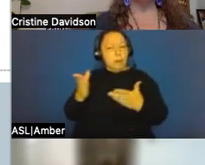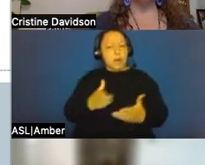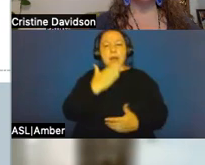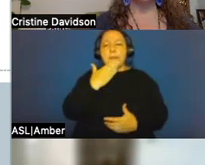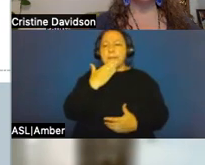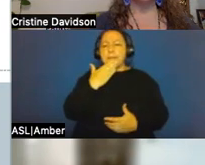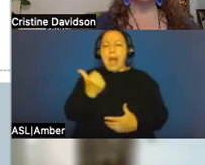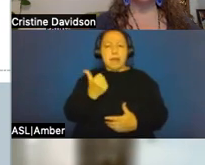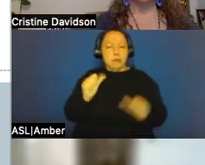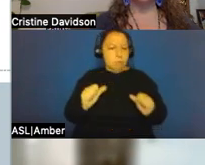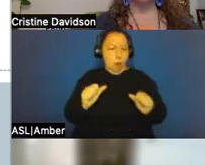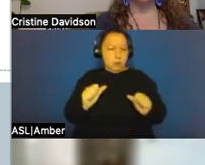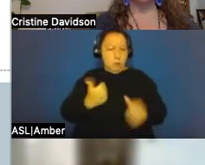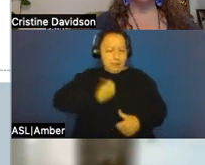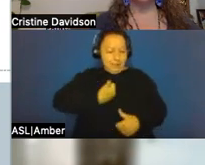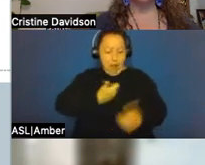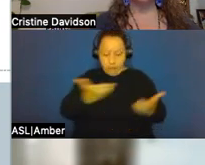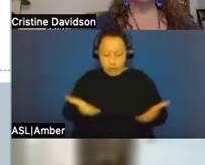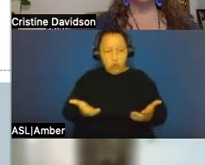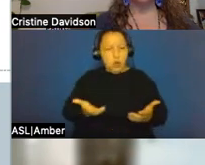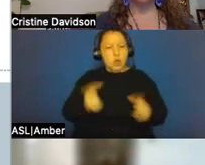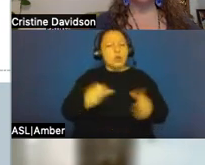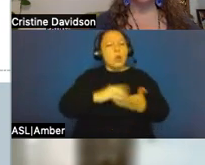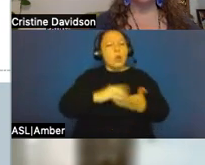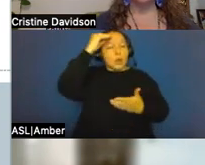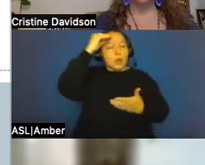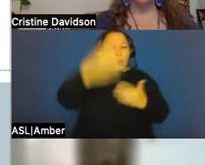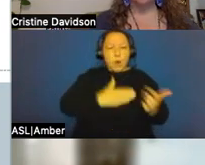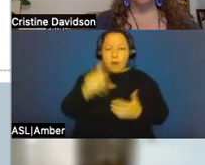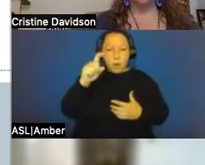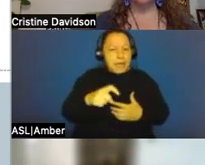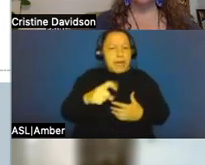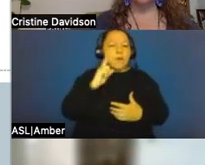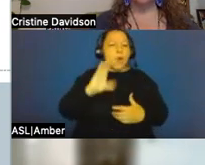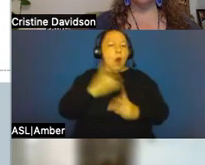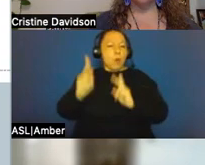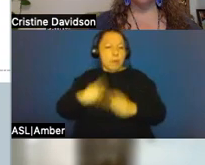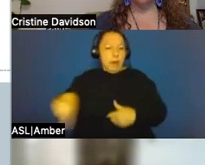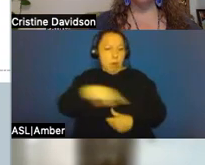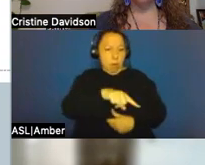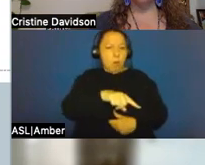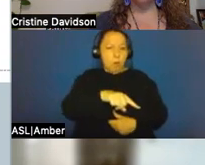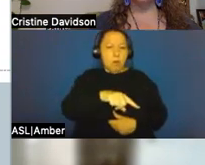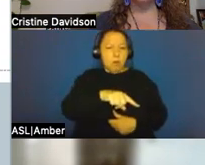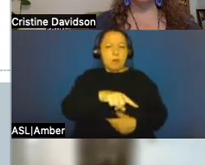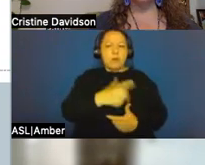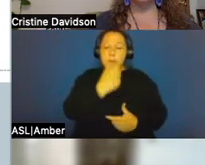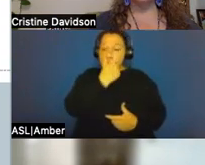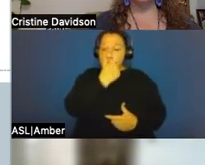ability to learn what we have to on behalf of our people. So I did find this song,